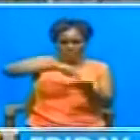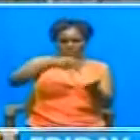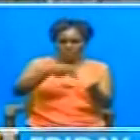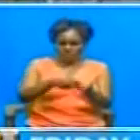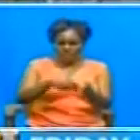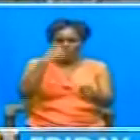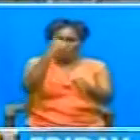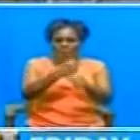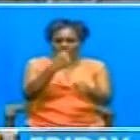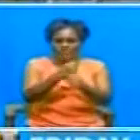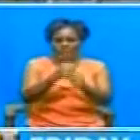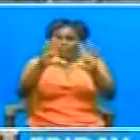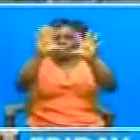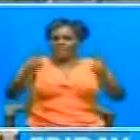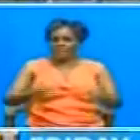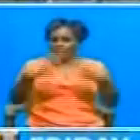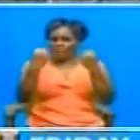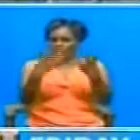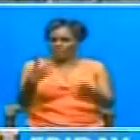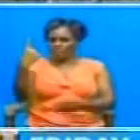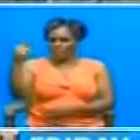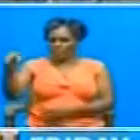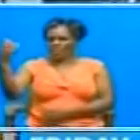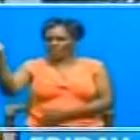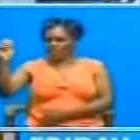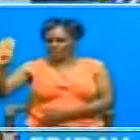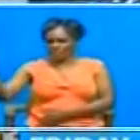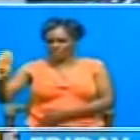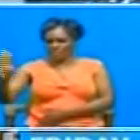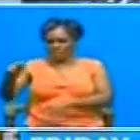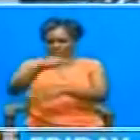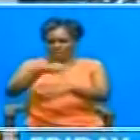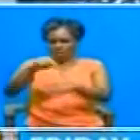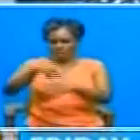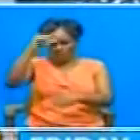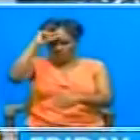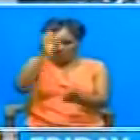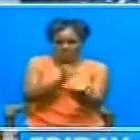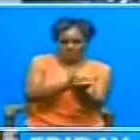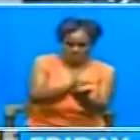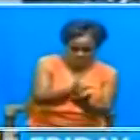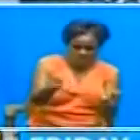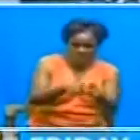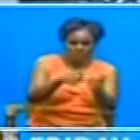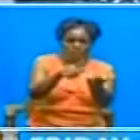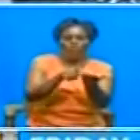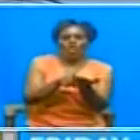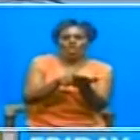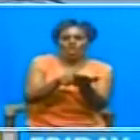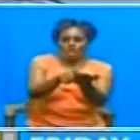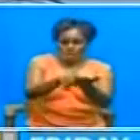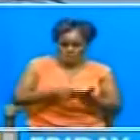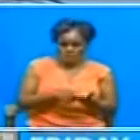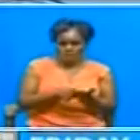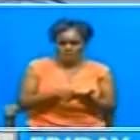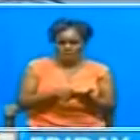in operation on a budget of 1.5 billion shillings funded by the national government with the help of a loan from a Belgian bank.